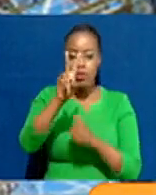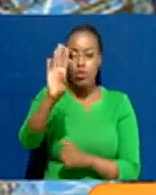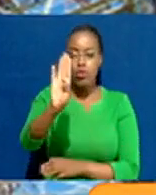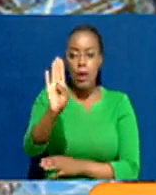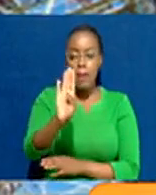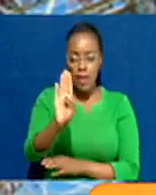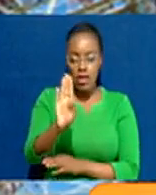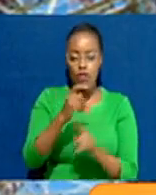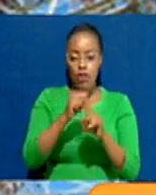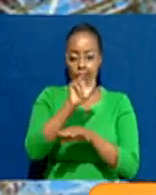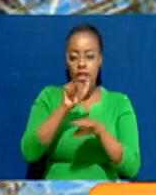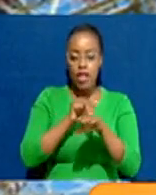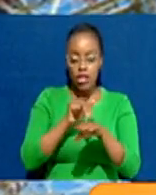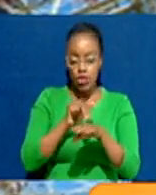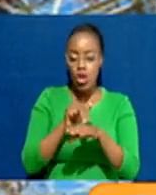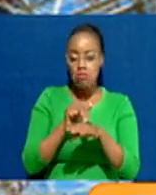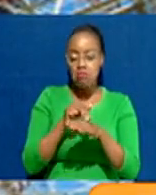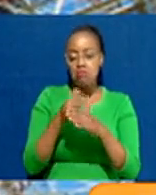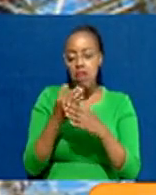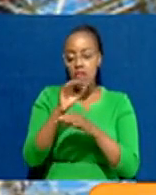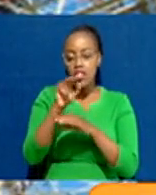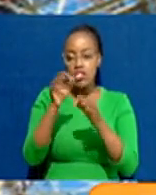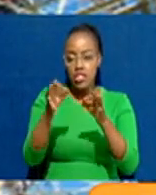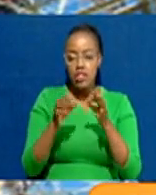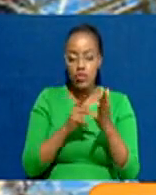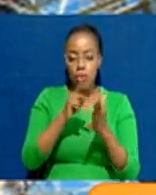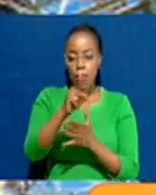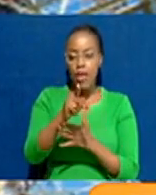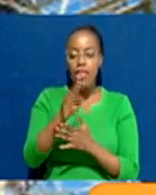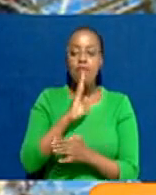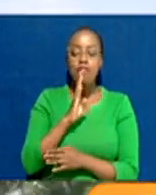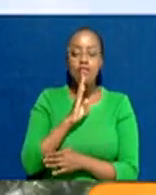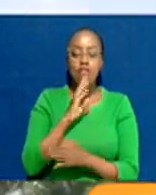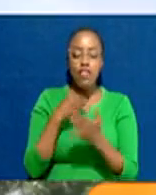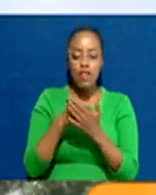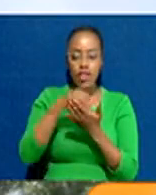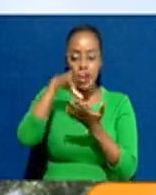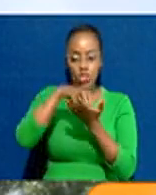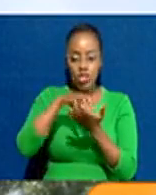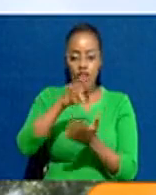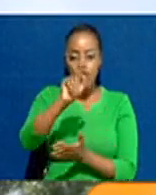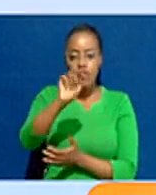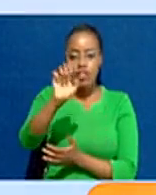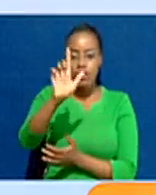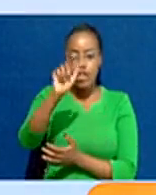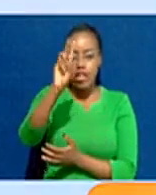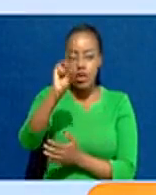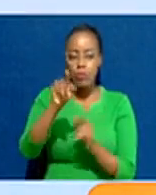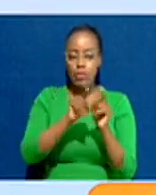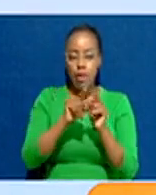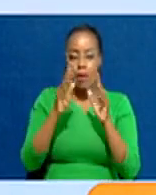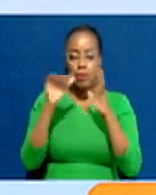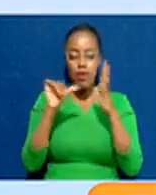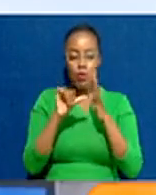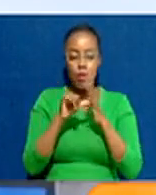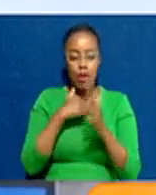billion shillings from the national coffers to clear the telco's debt. The financial status of Telkom Kenya is still in the red, even